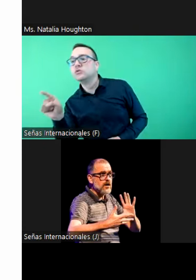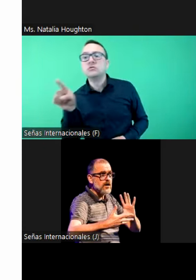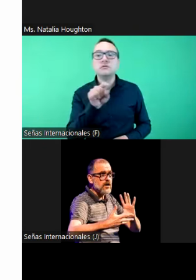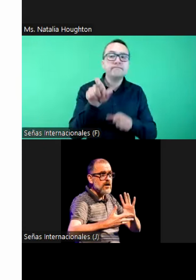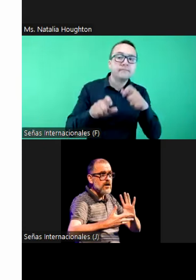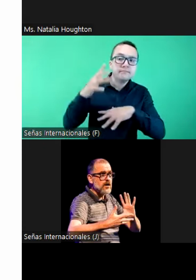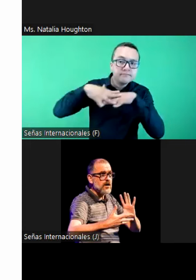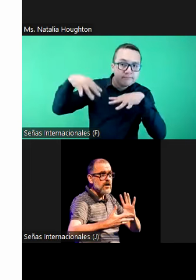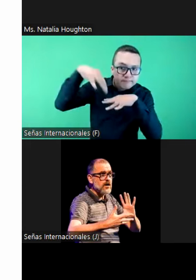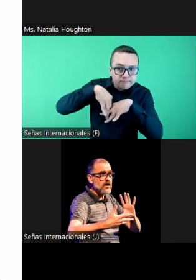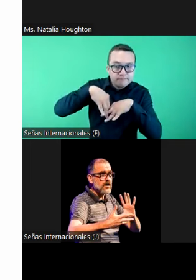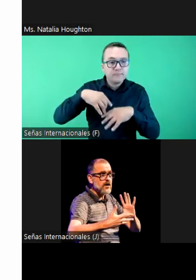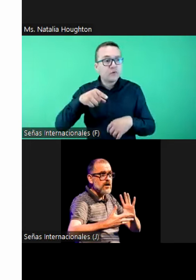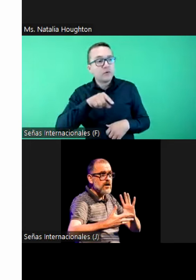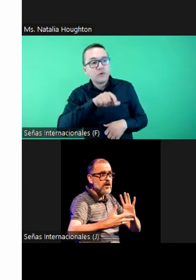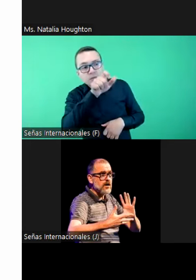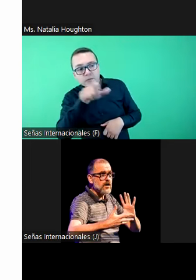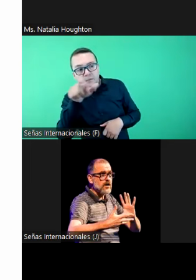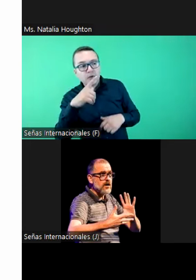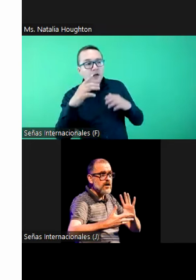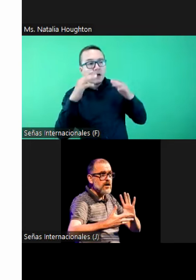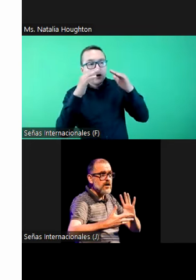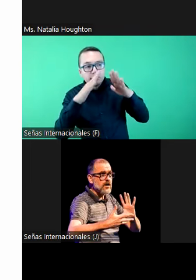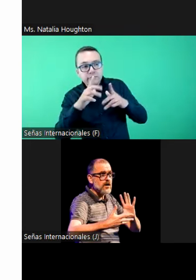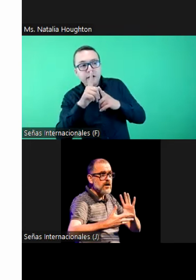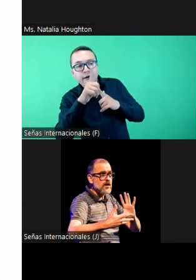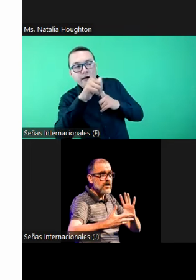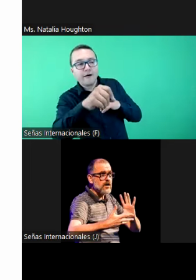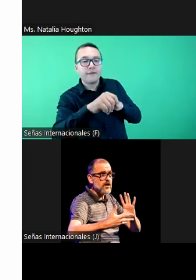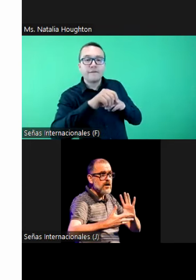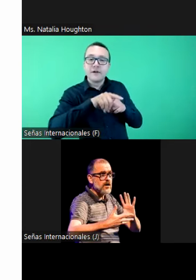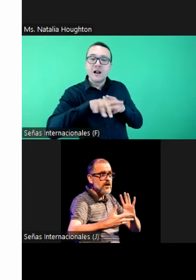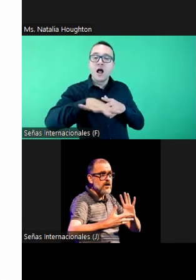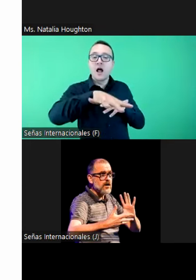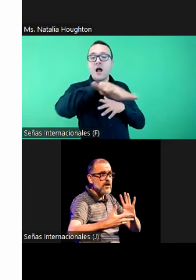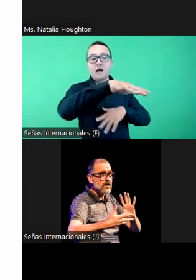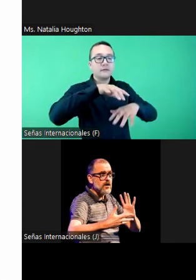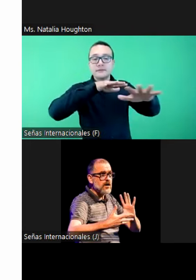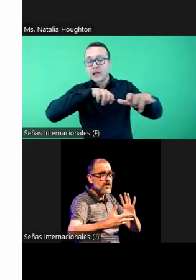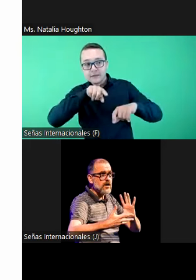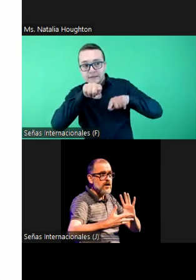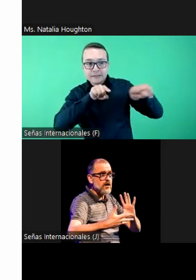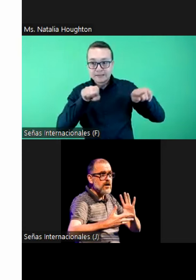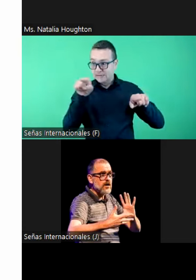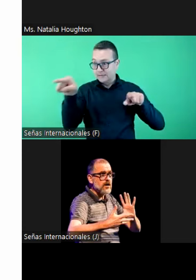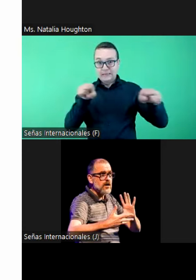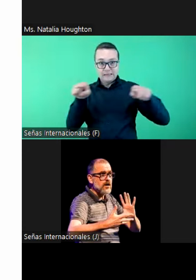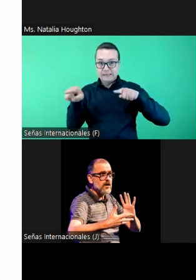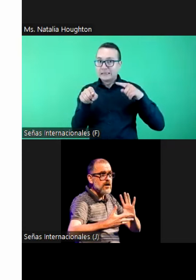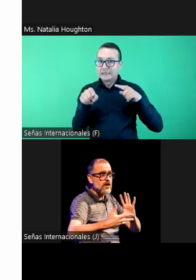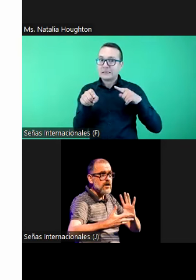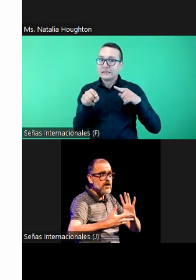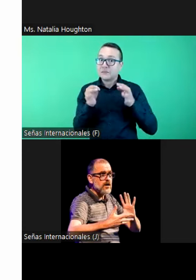in those places where we have more indigenous population or rural or remote areas. These are